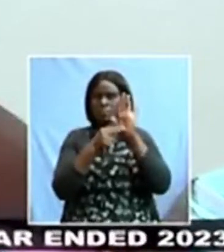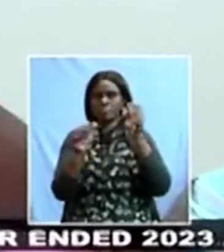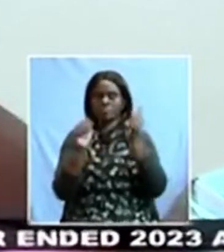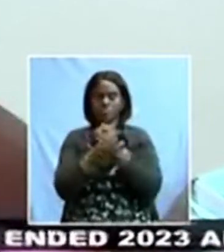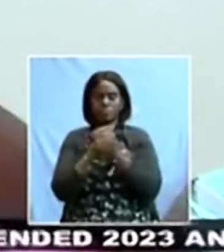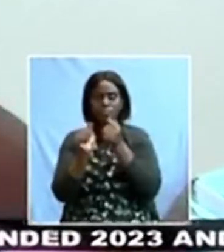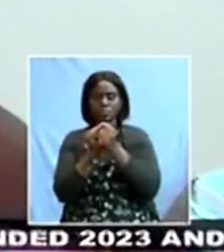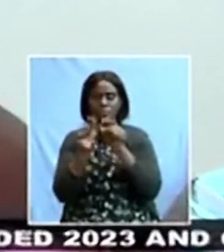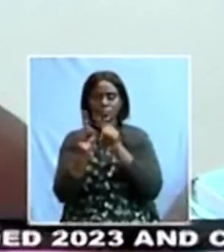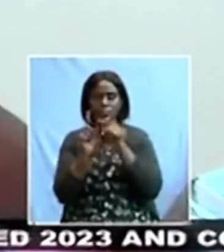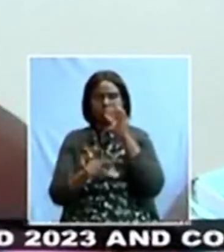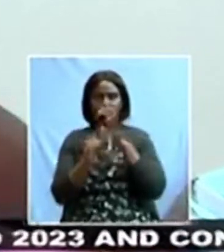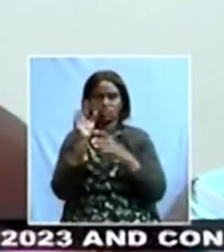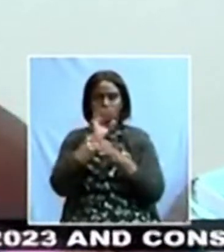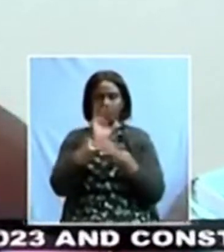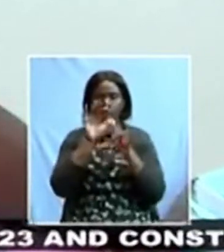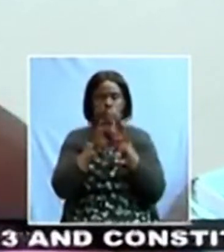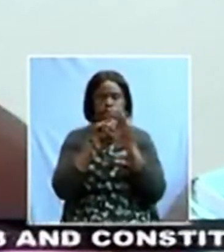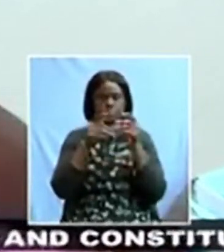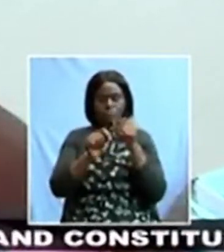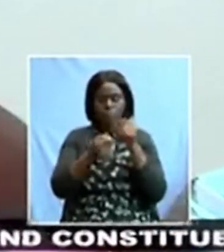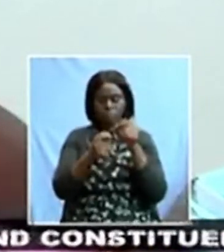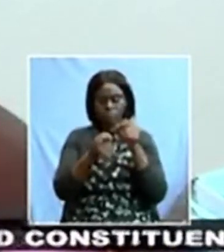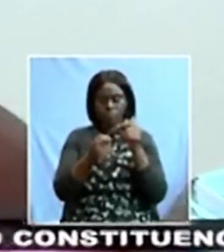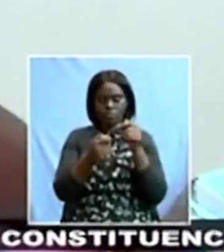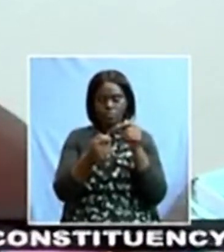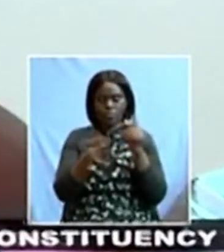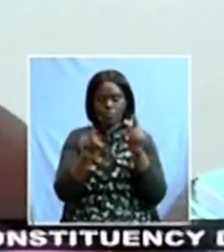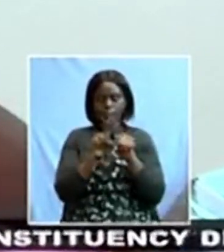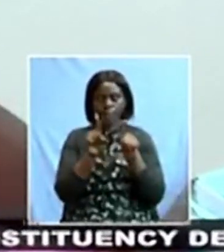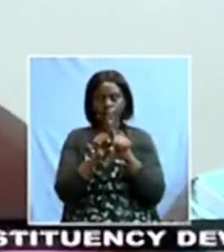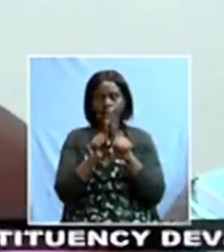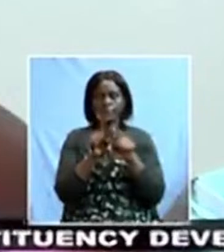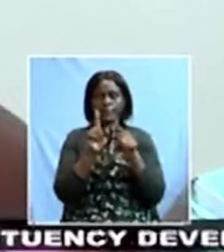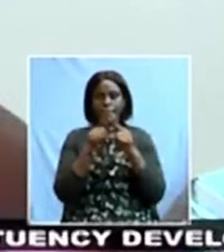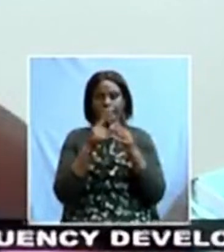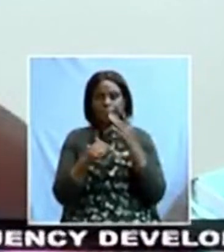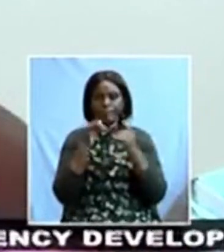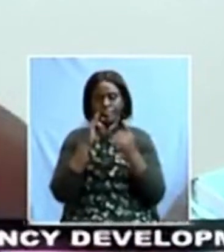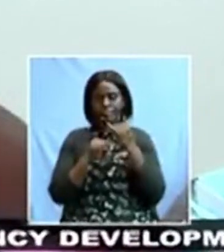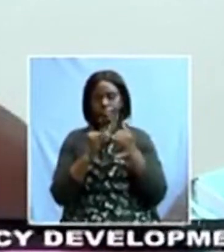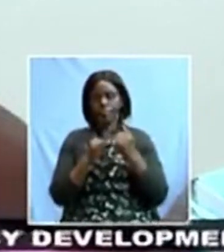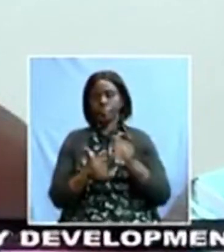was found on the mortise locks. I'll end here.